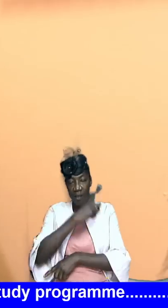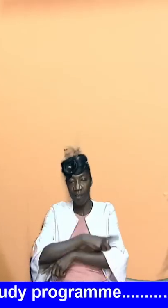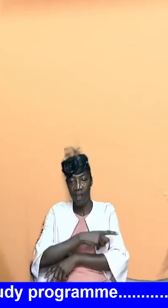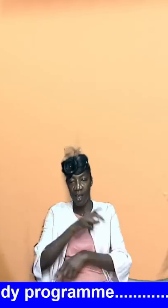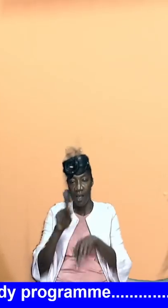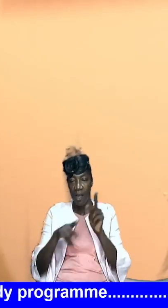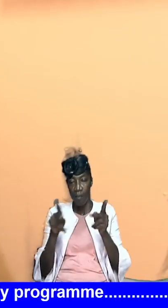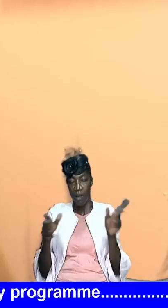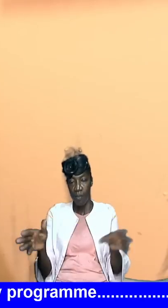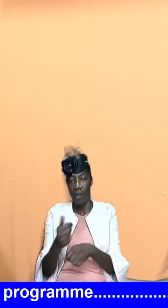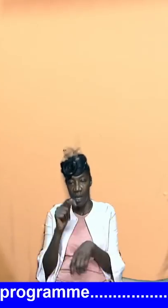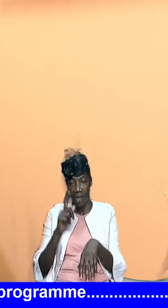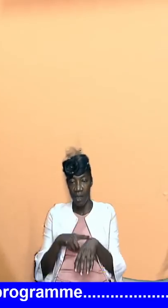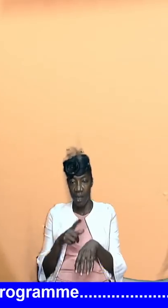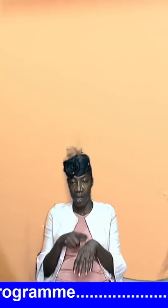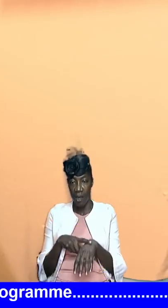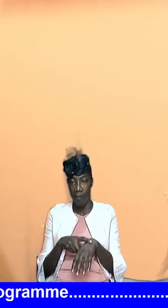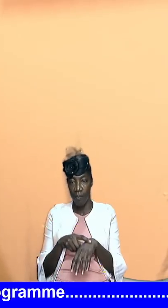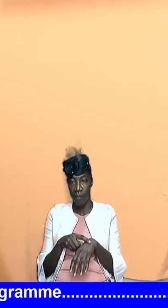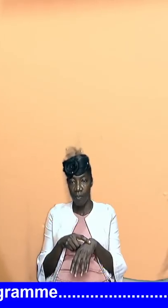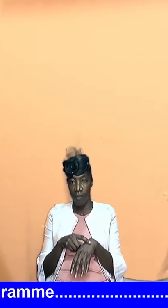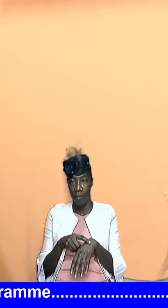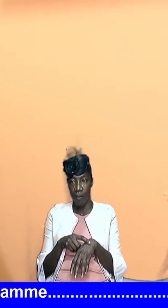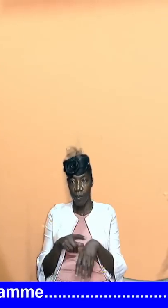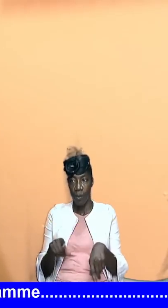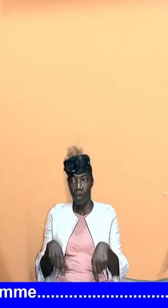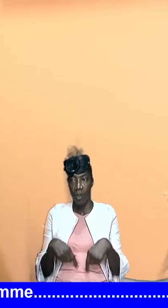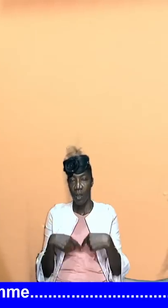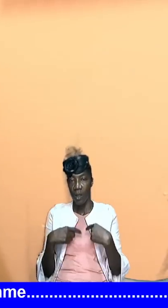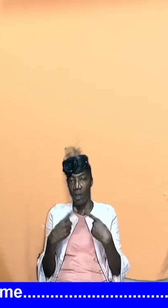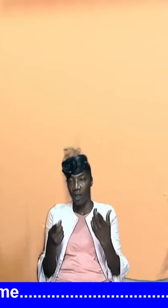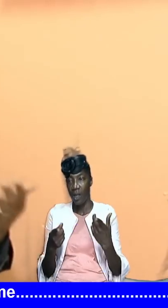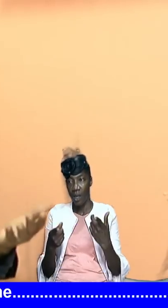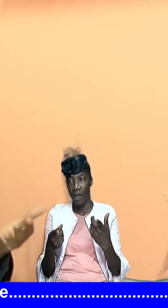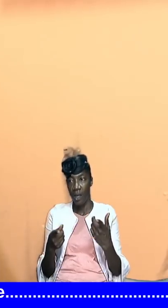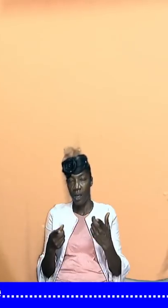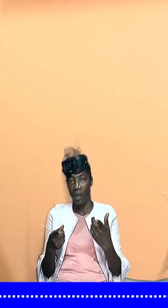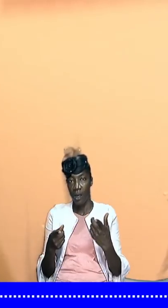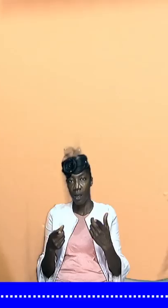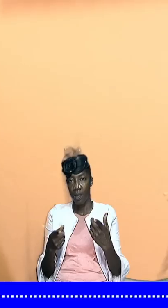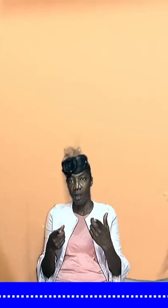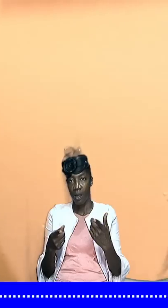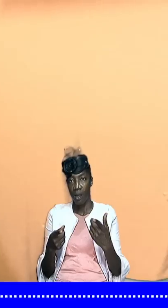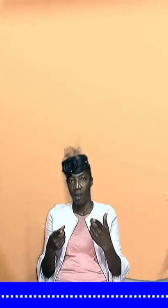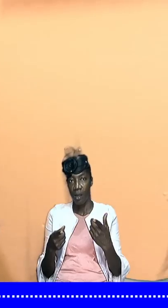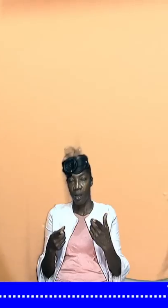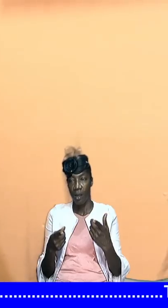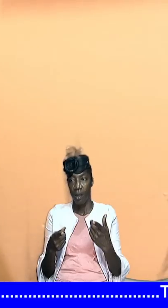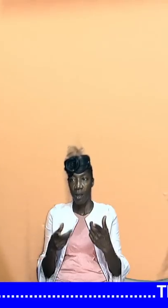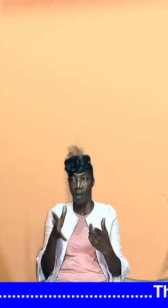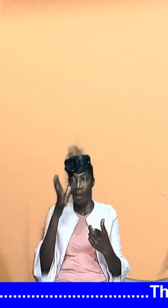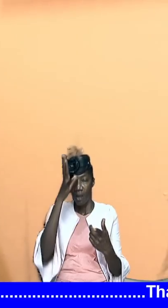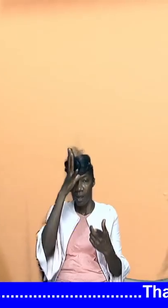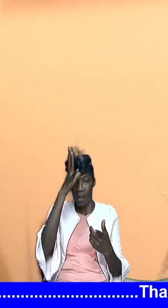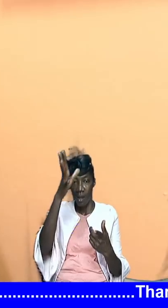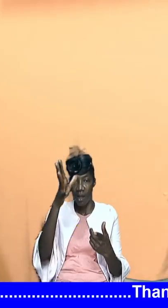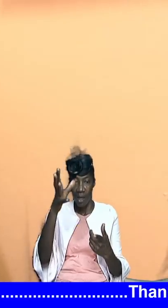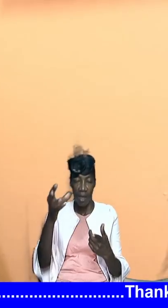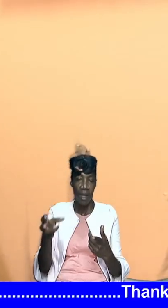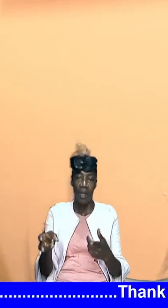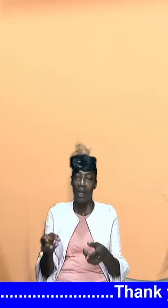by afternoon you're carrying daddies to dinner. I have a dinner to go. I know many fathers have dinner to